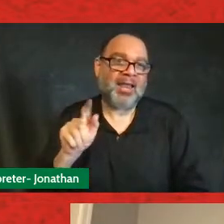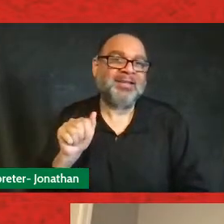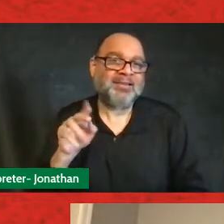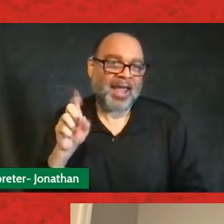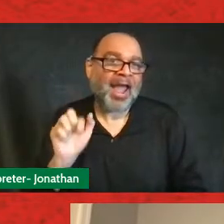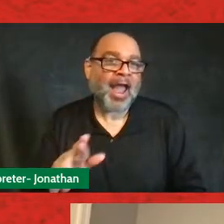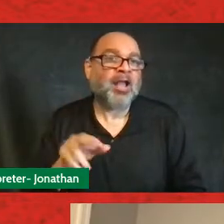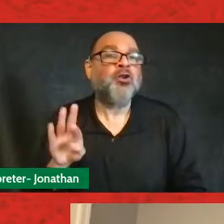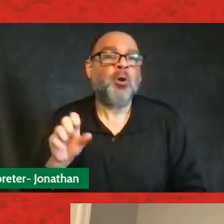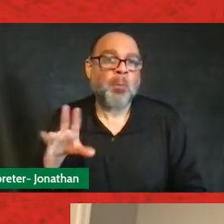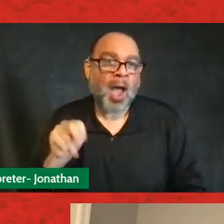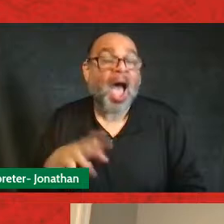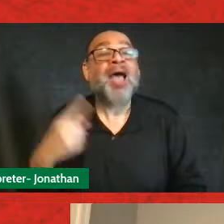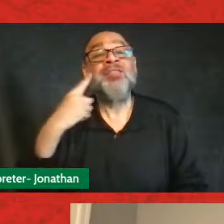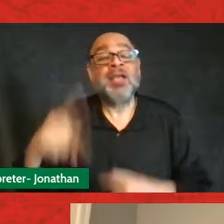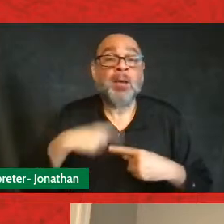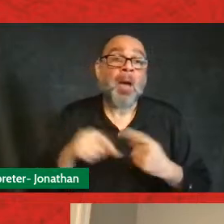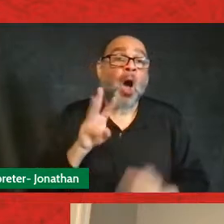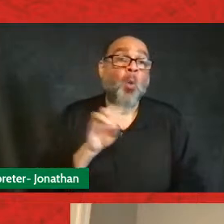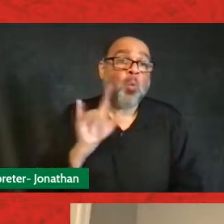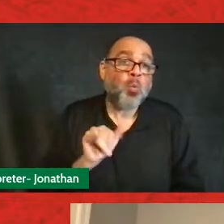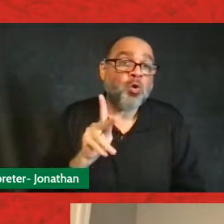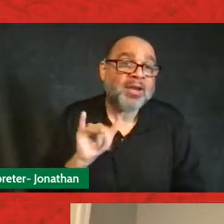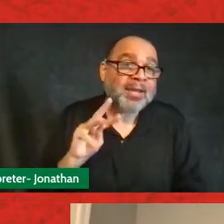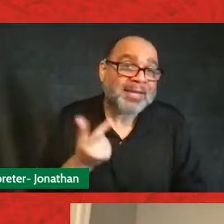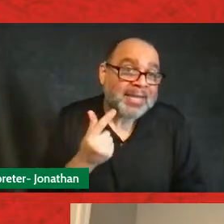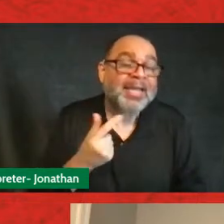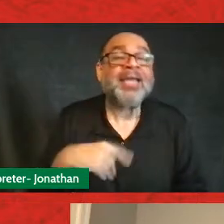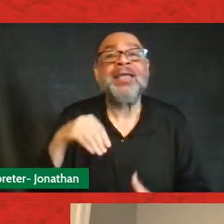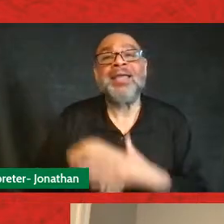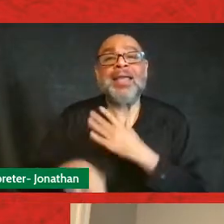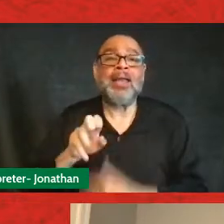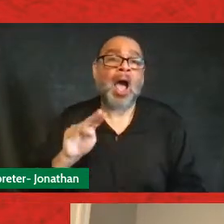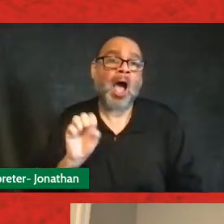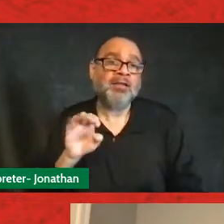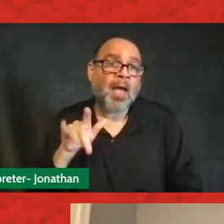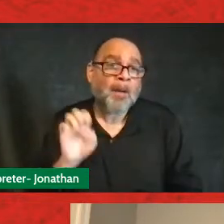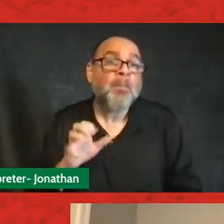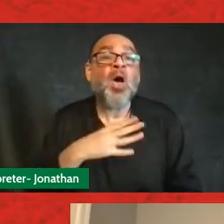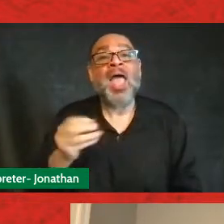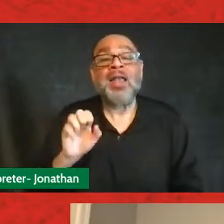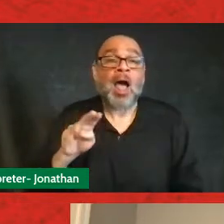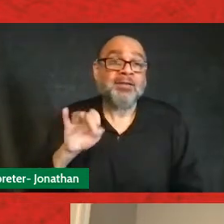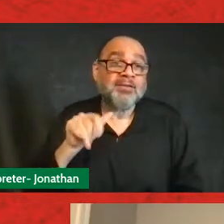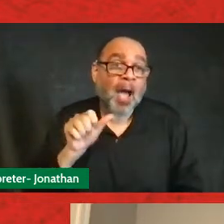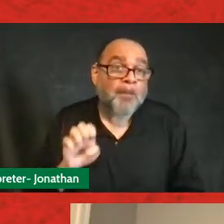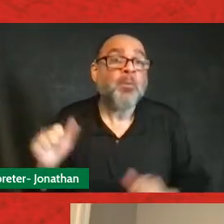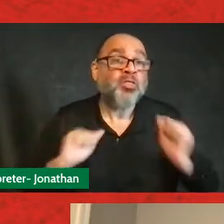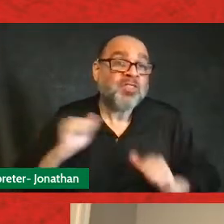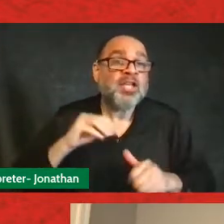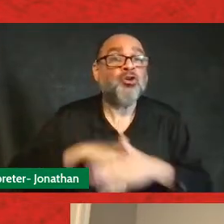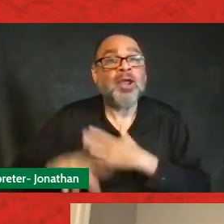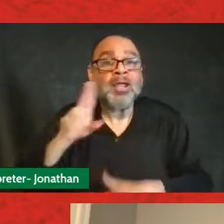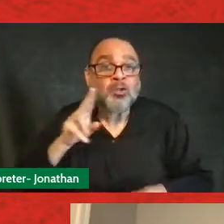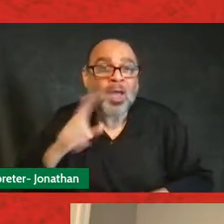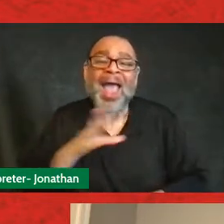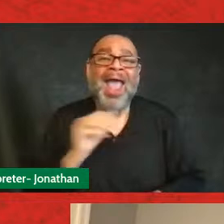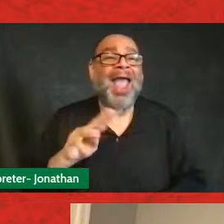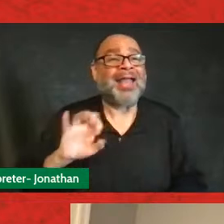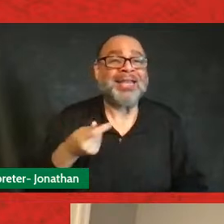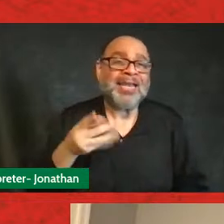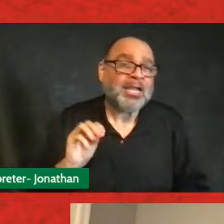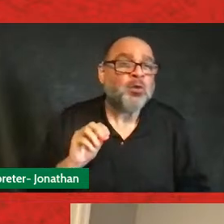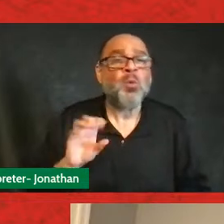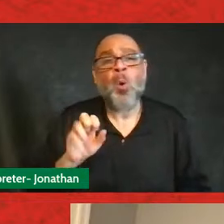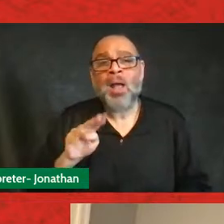King in the New Federal Theater. I think of the Ensemble Theater in Houston. I think of theaters all, Negro Ensemble, I mean, theaters